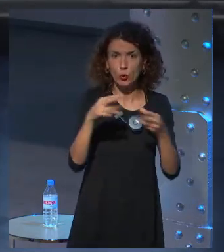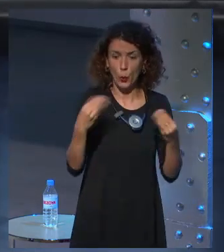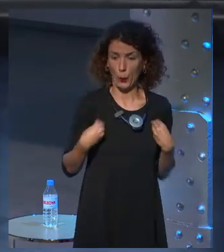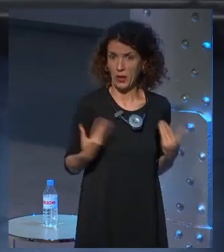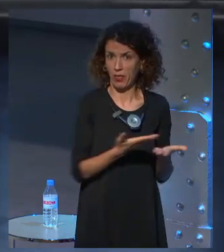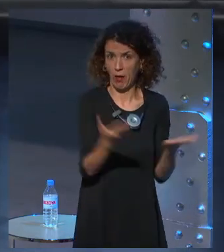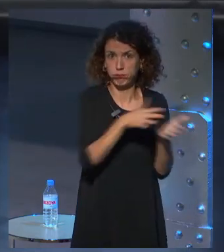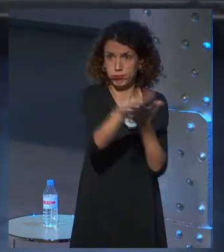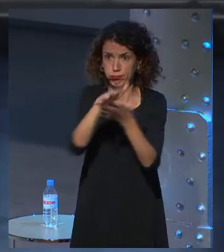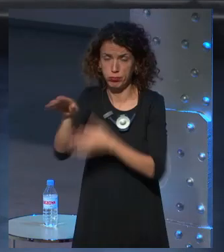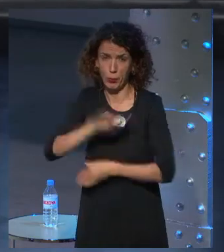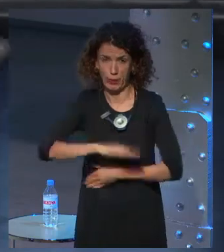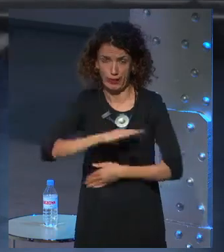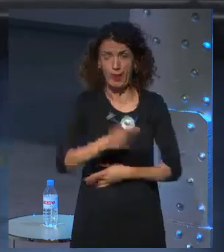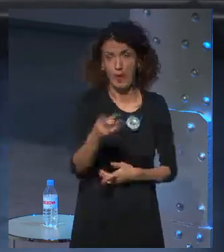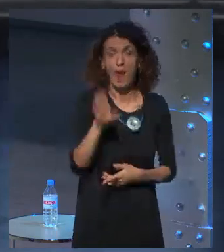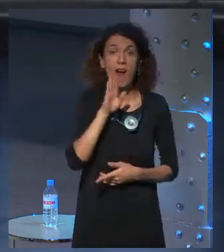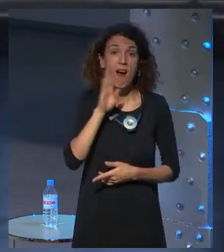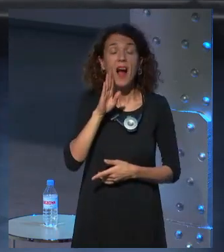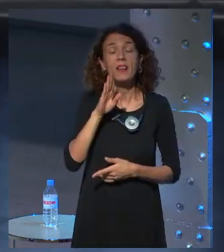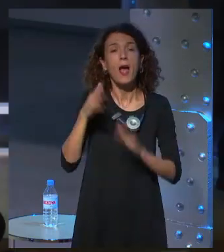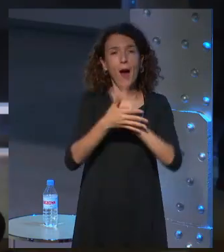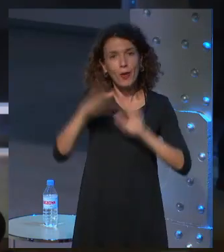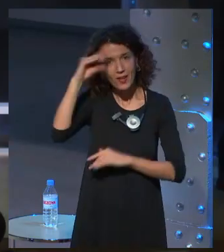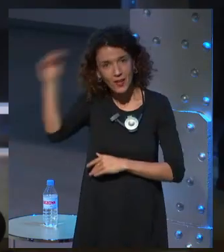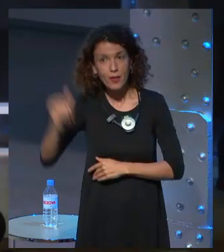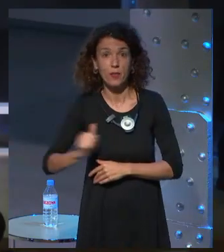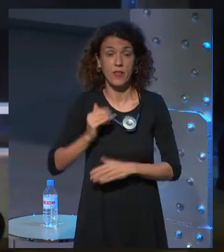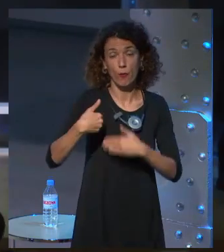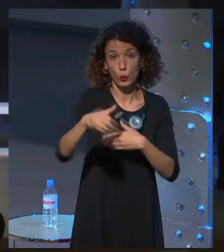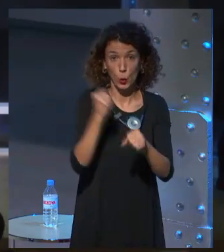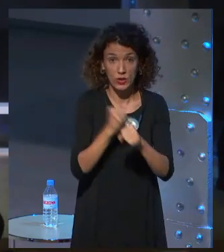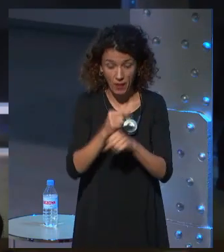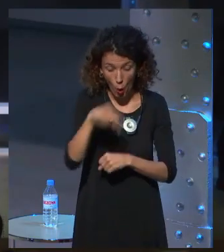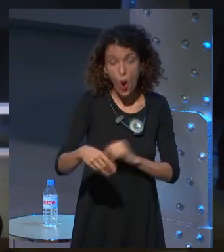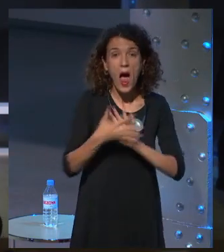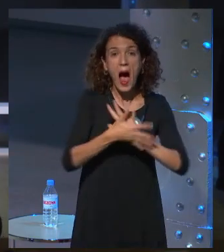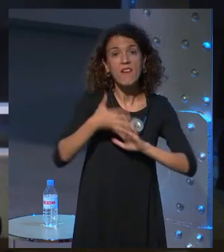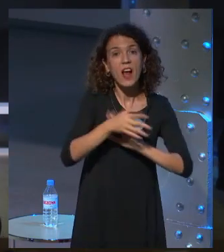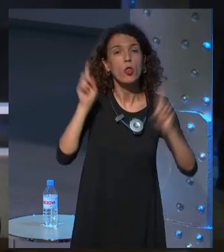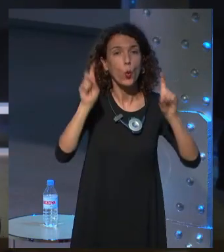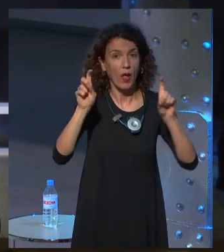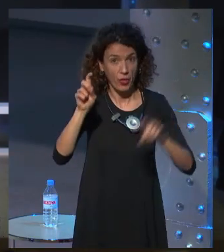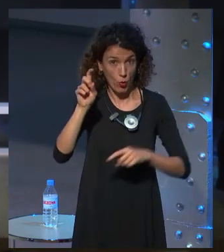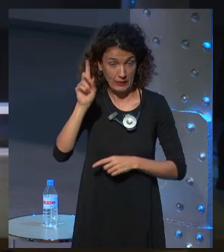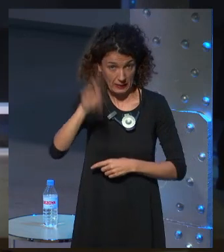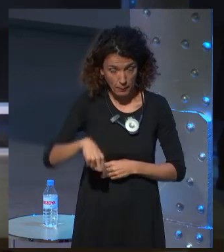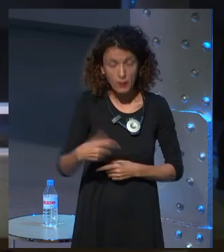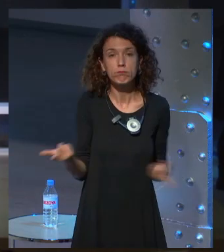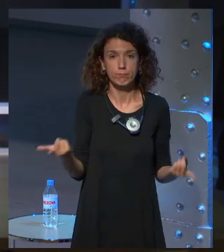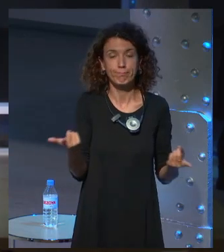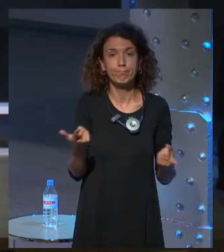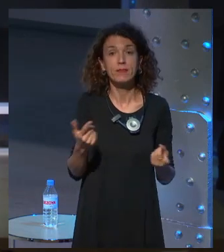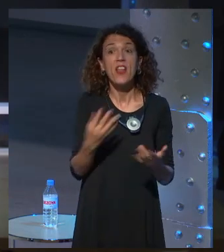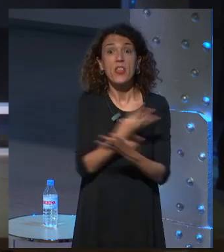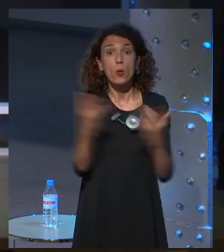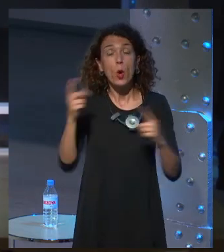at the different aspects of life that are going to change through the impact of technology, the future of education, the future